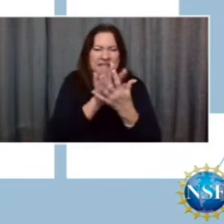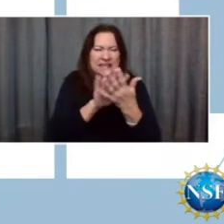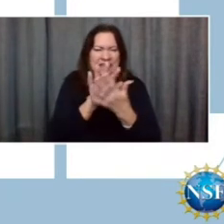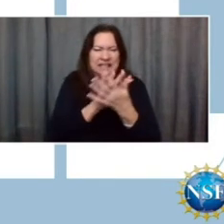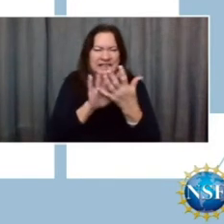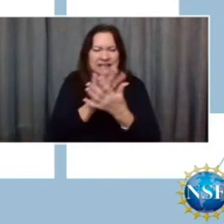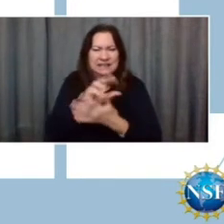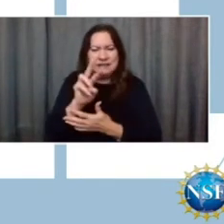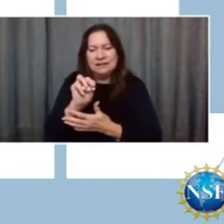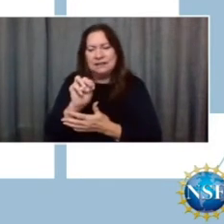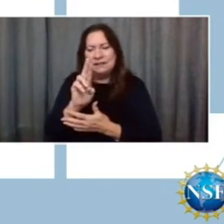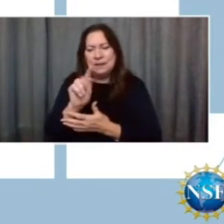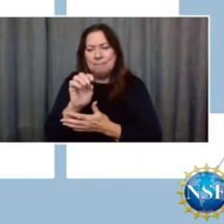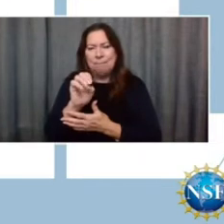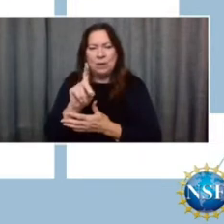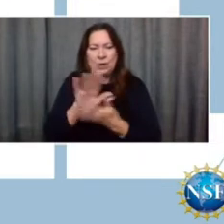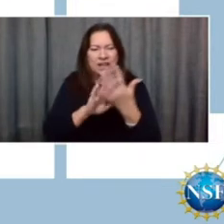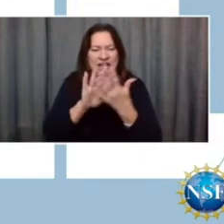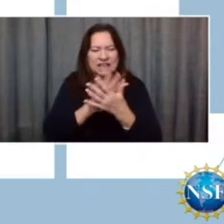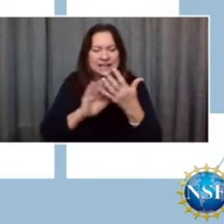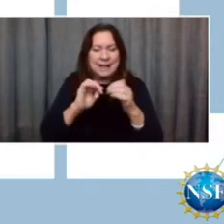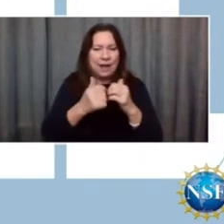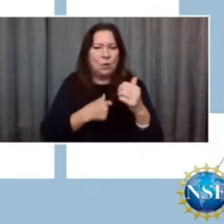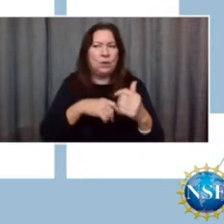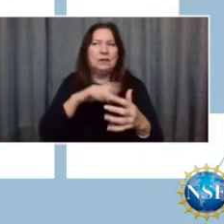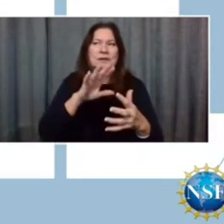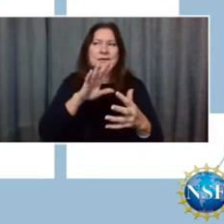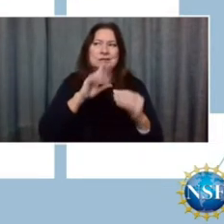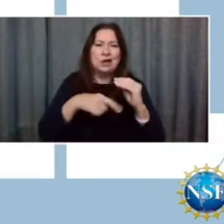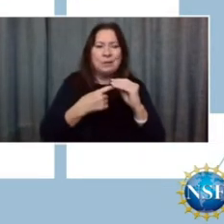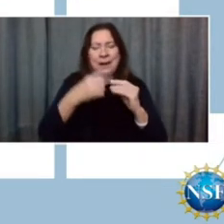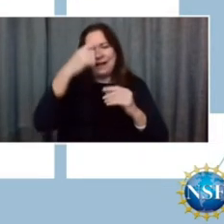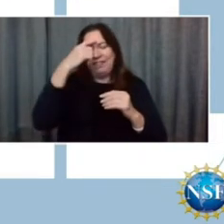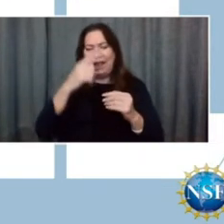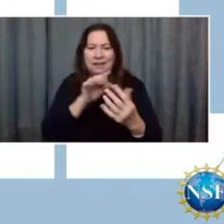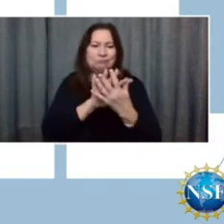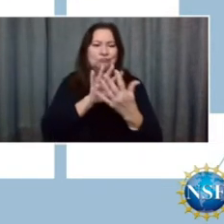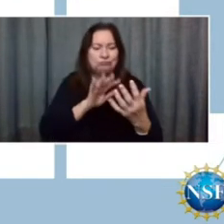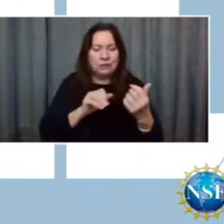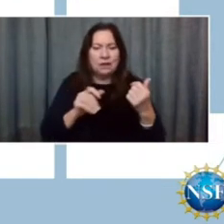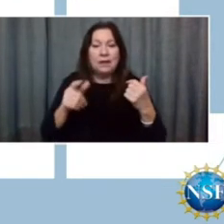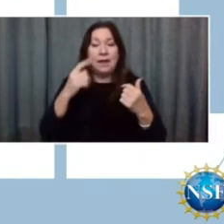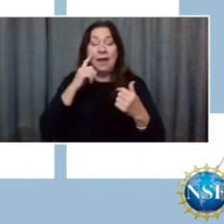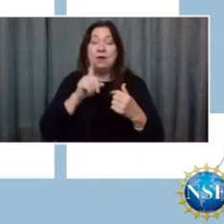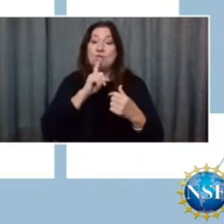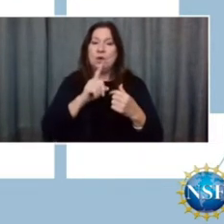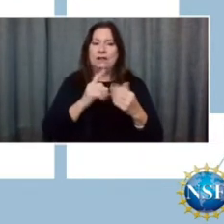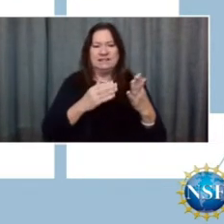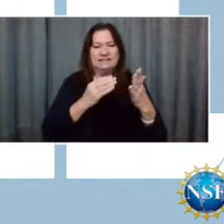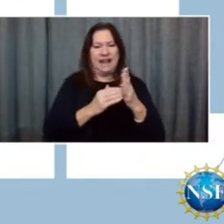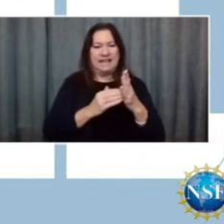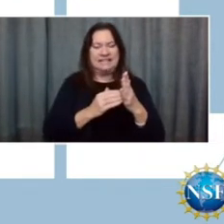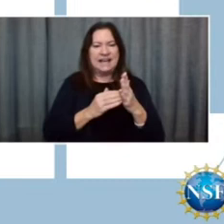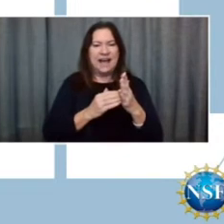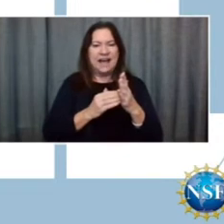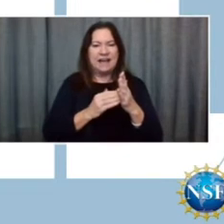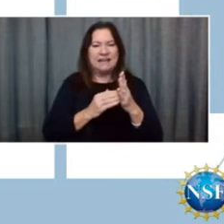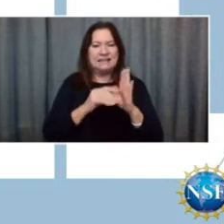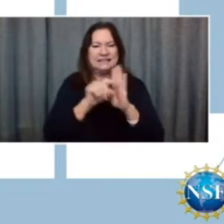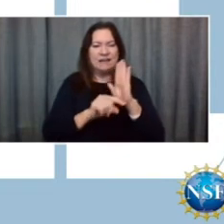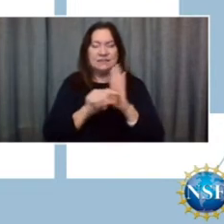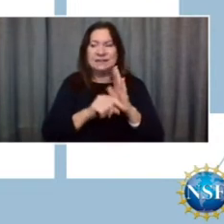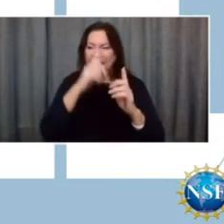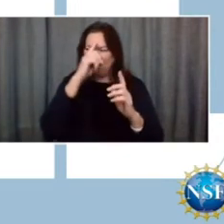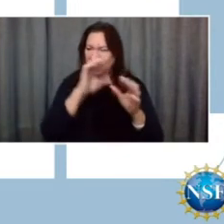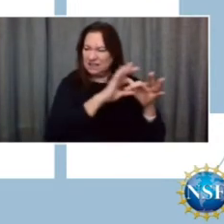argue, in the ways that we talk about and think about rigor. And I really appreciate this anti-deficit perspective, because I think it's connected to the